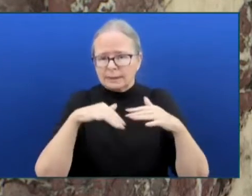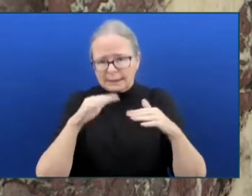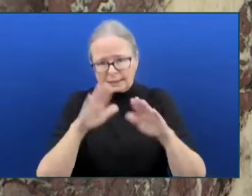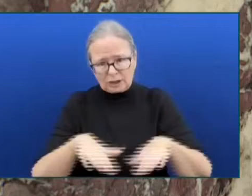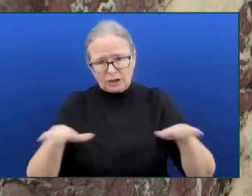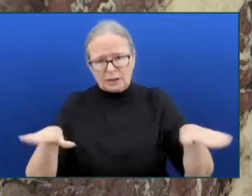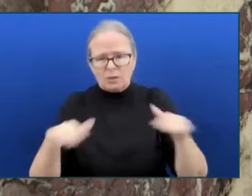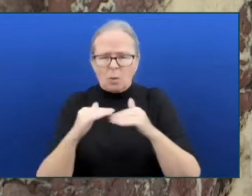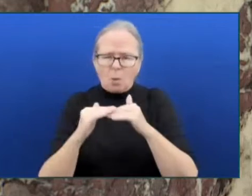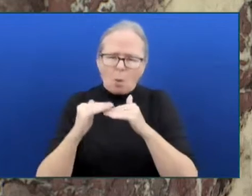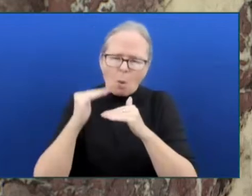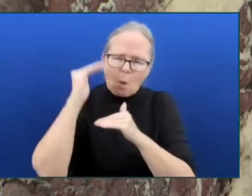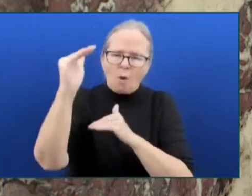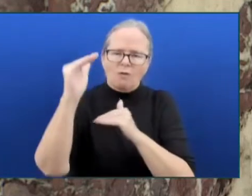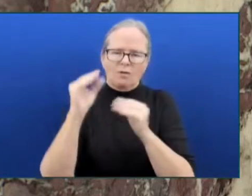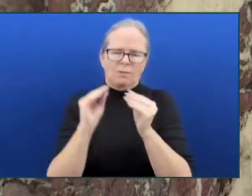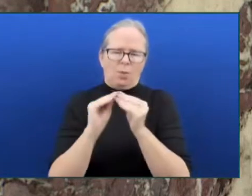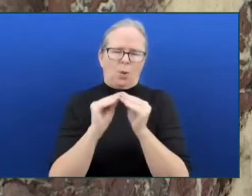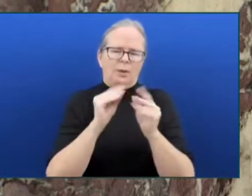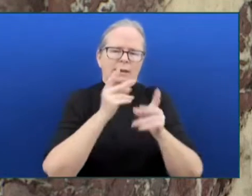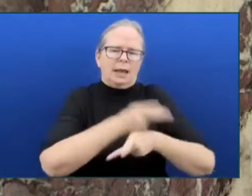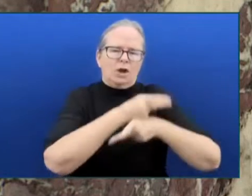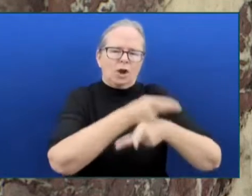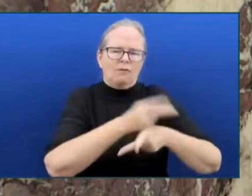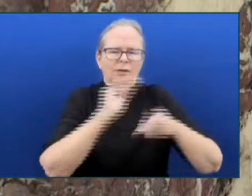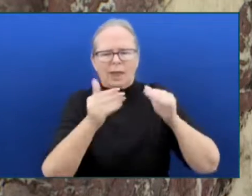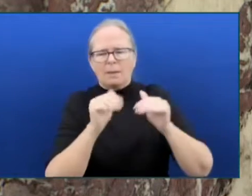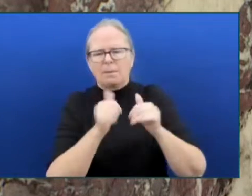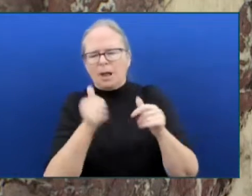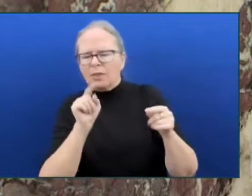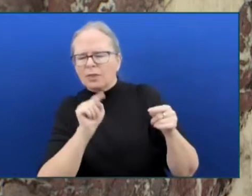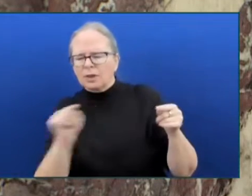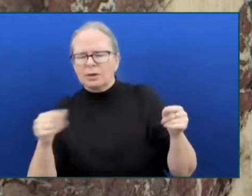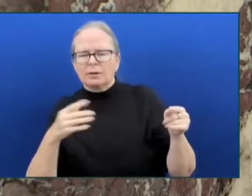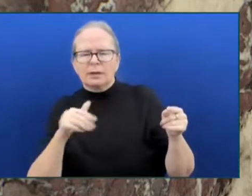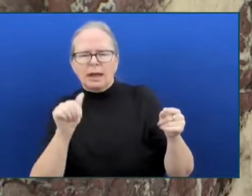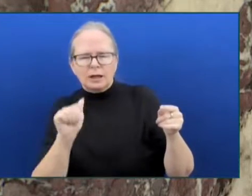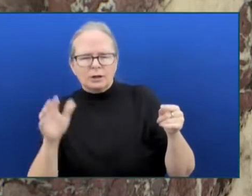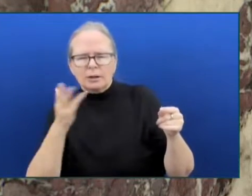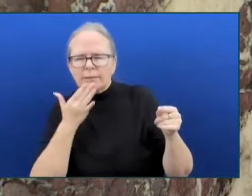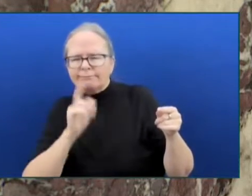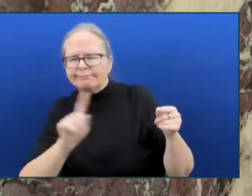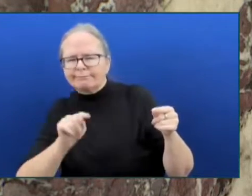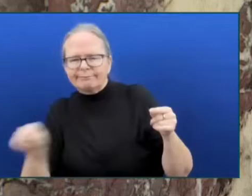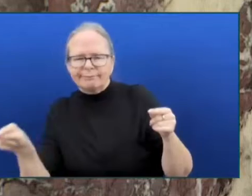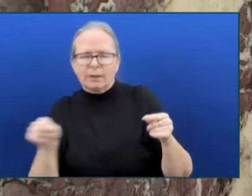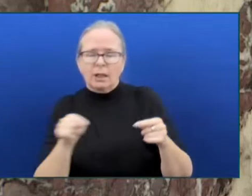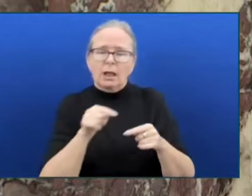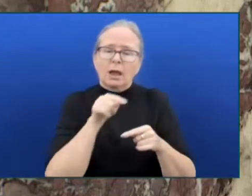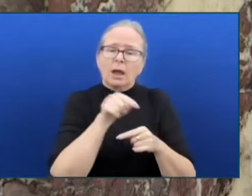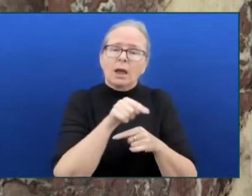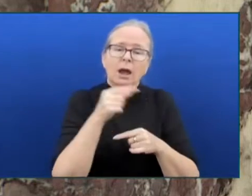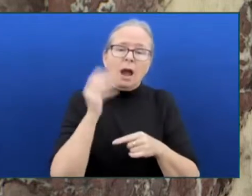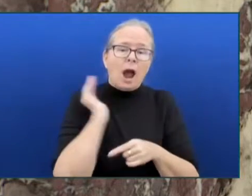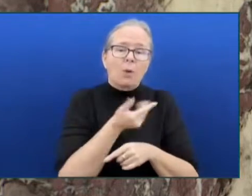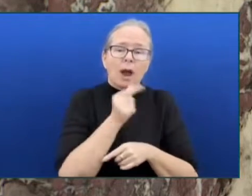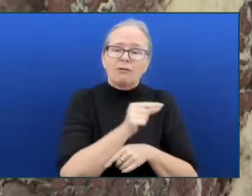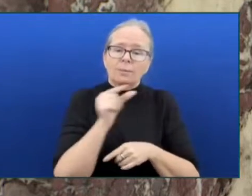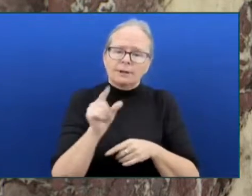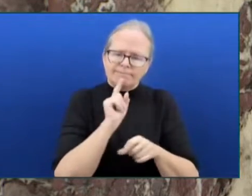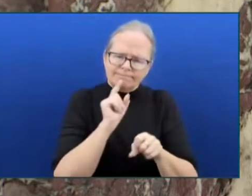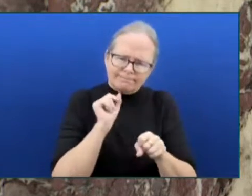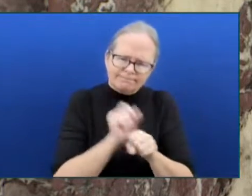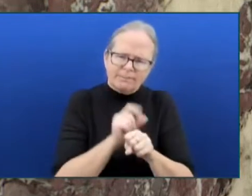60 Scoop. And our government has taken steps to demonstrate our commitment to change that. We're supporting